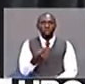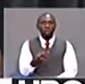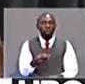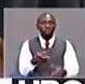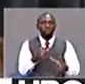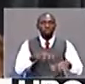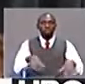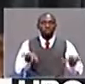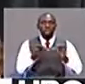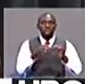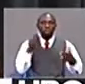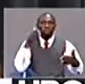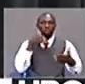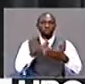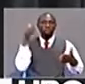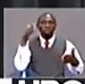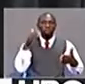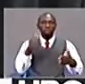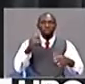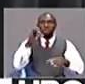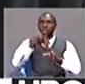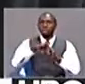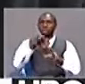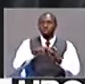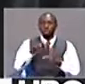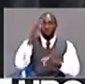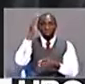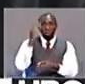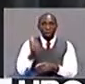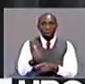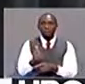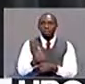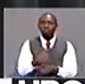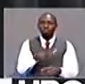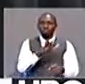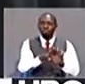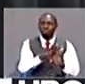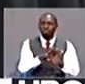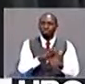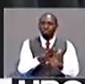because of there was too much human rights violations.